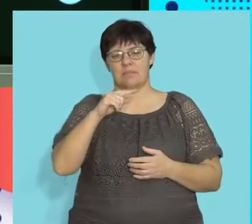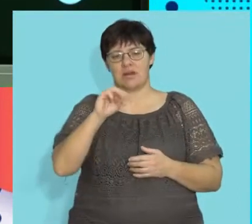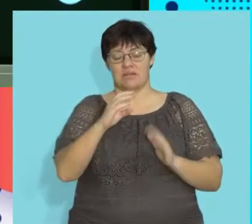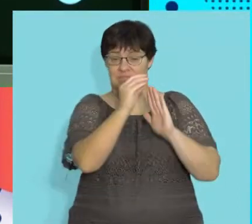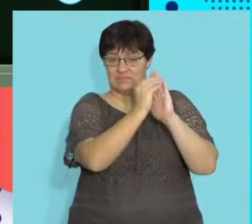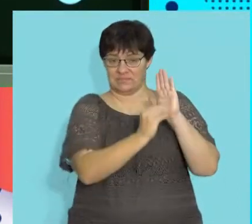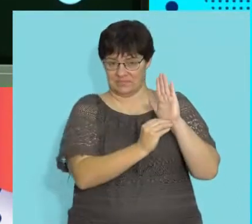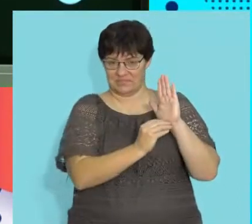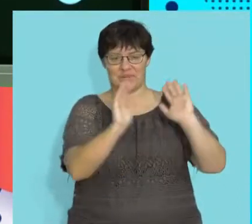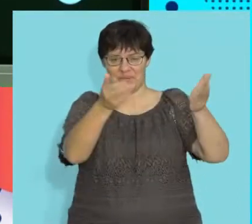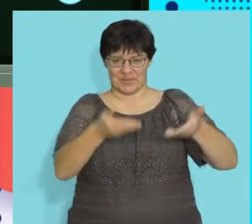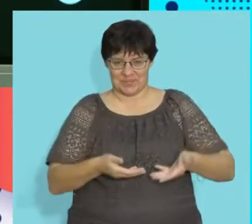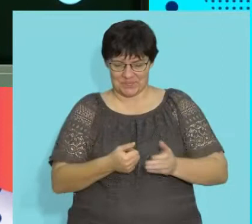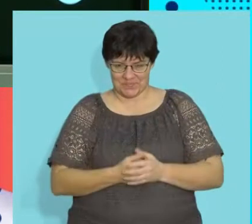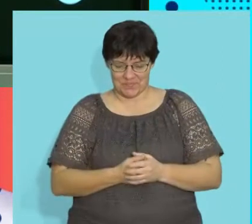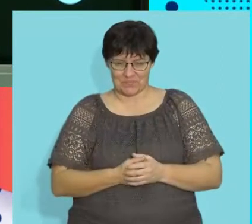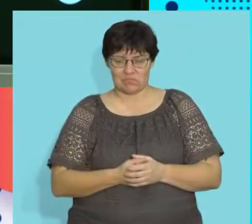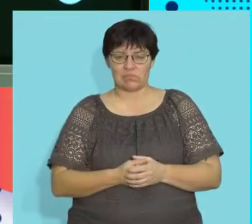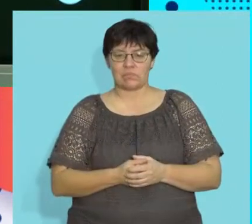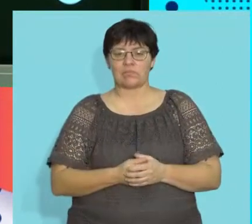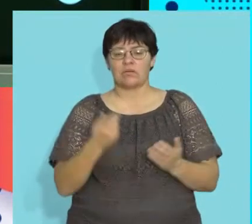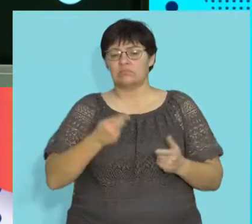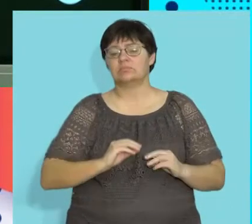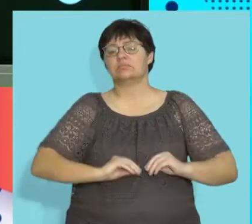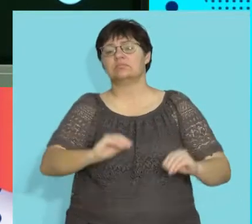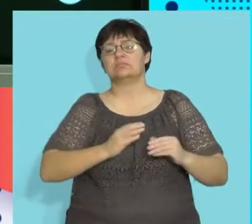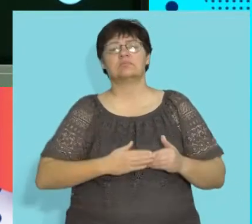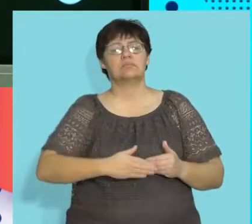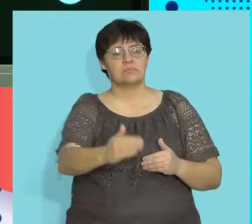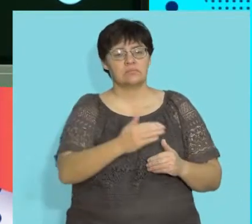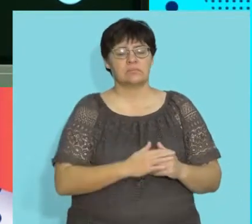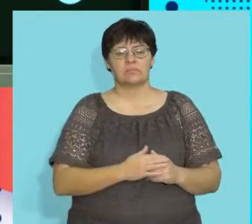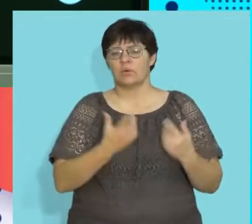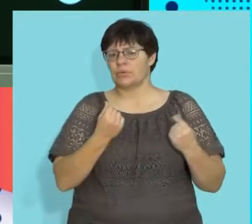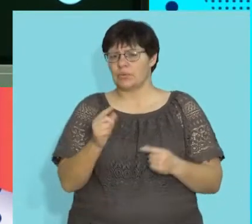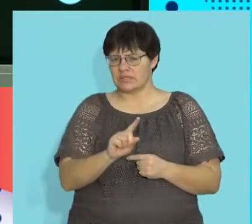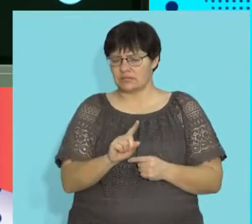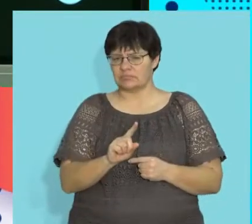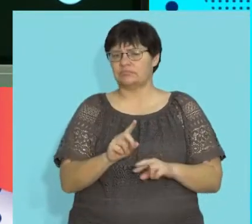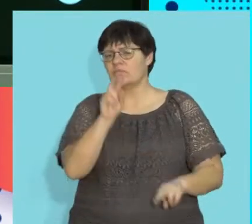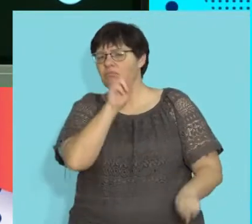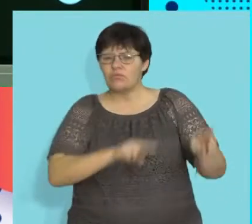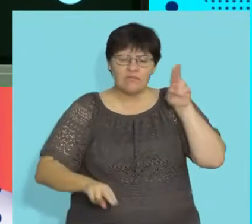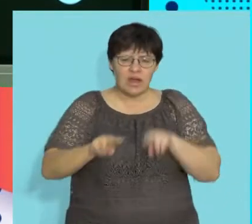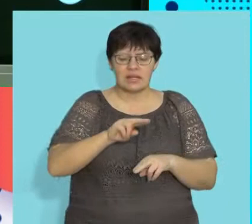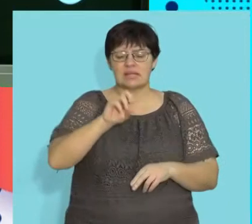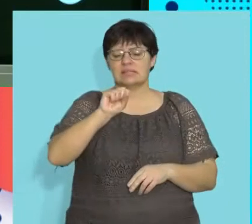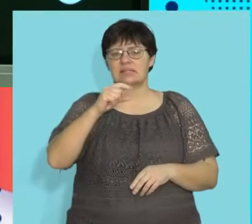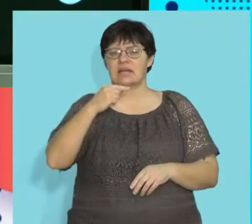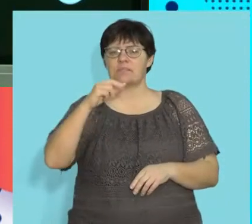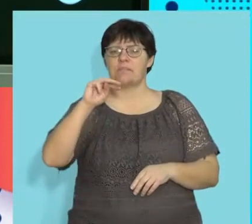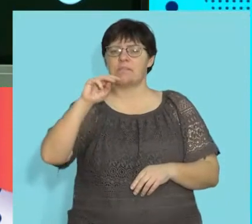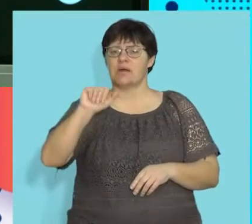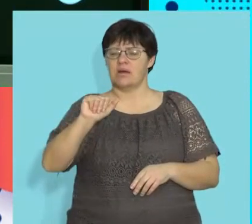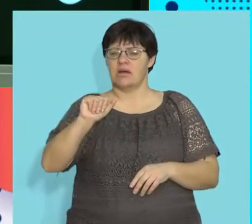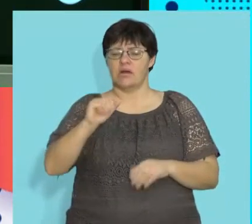notation. So what I'm going to be doing in this next portion of the lesson is I'm going to be revising what sigma